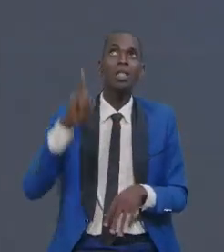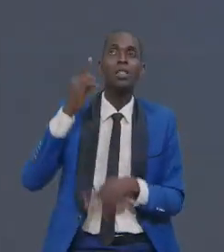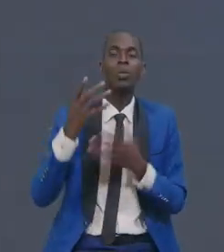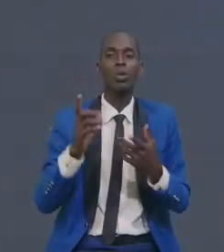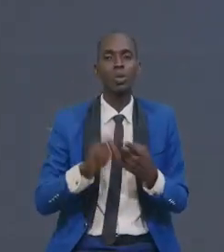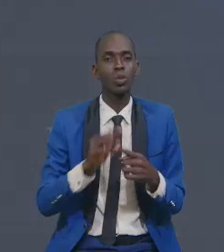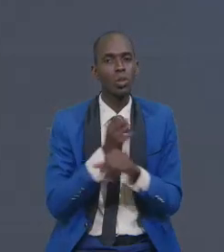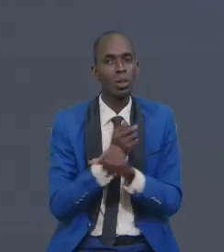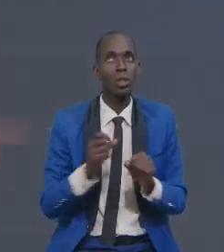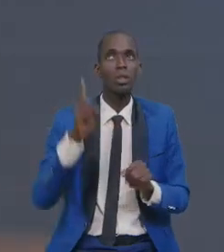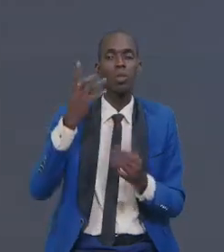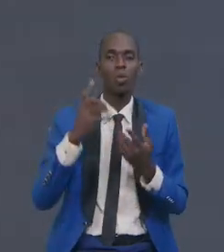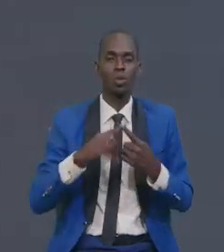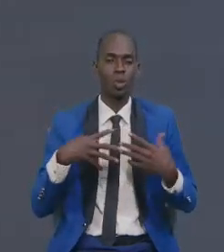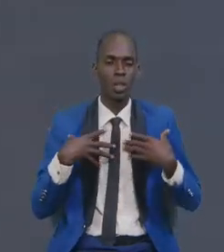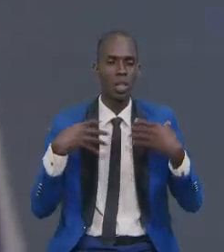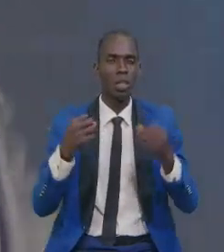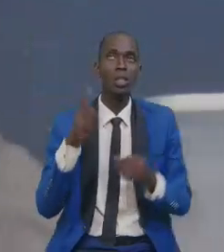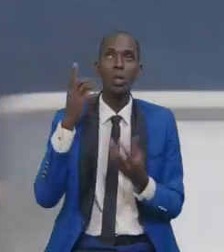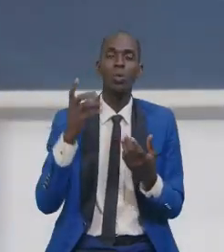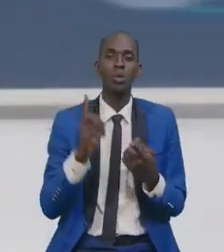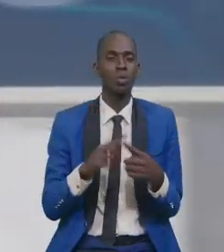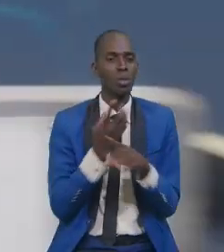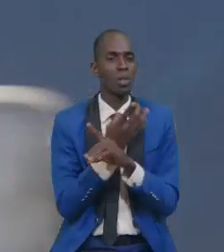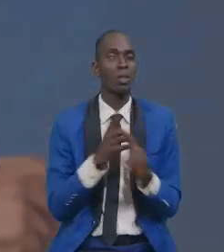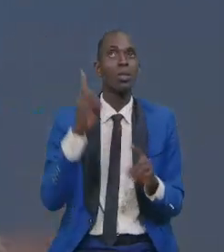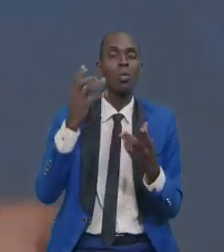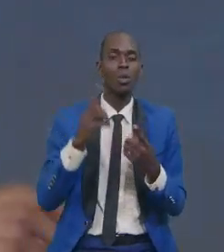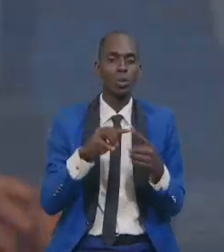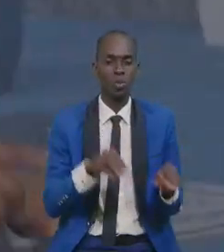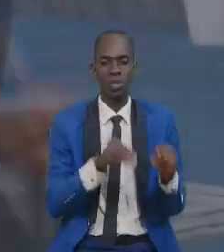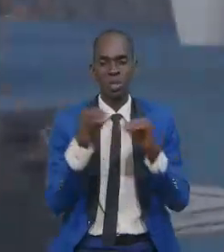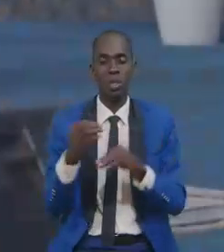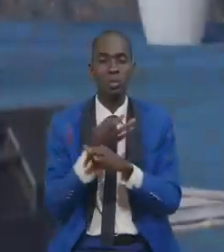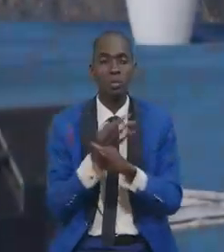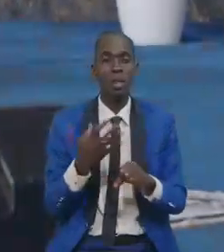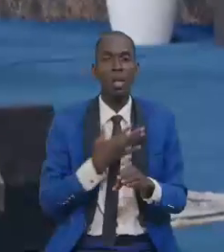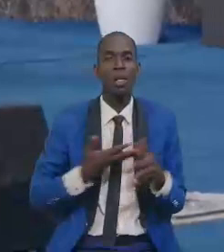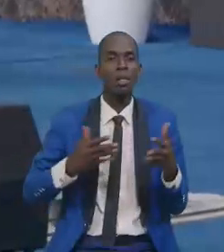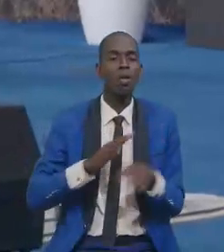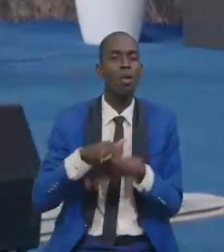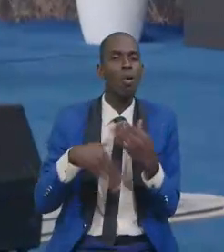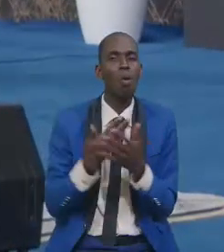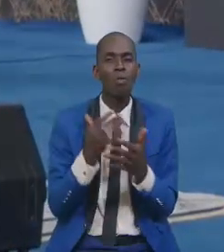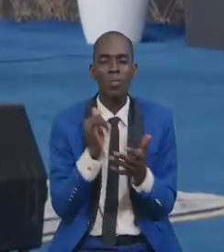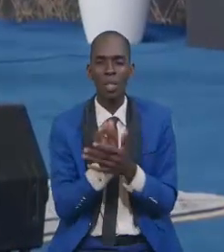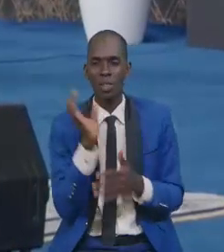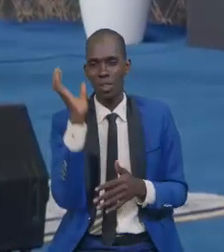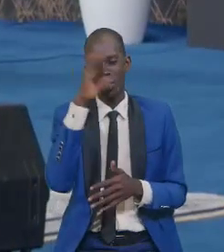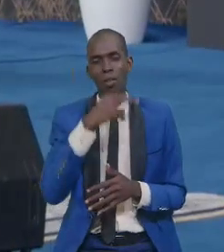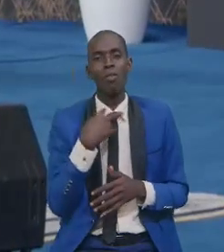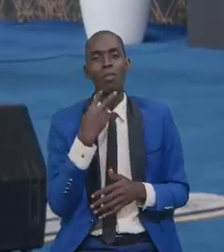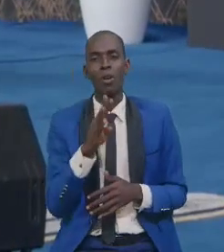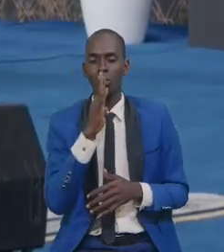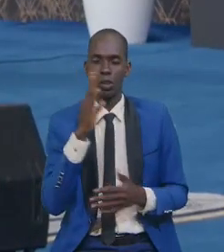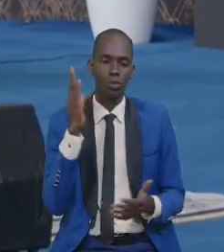he wants to deliver, he wants to set free. And let those extraneous voices be silenced